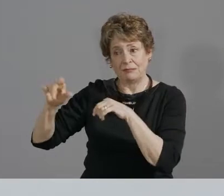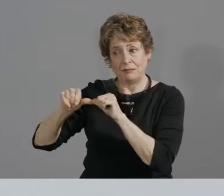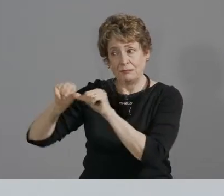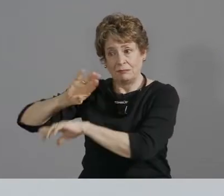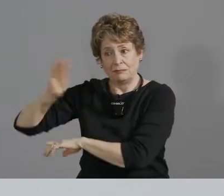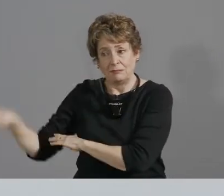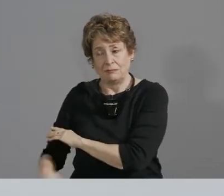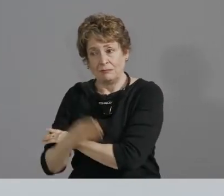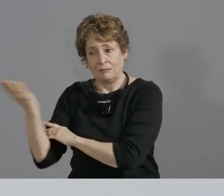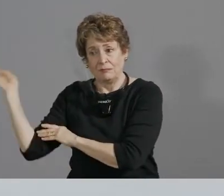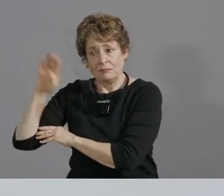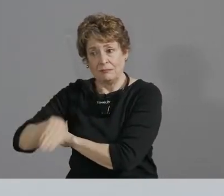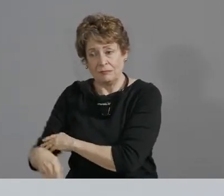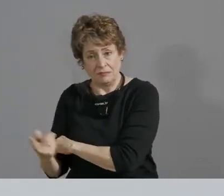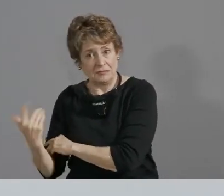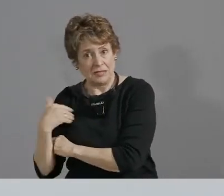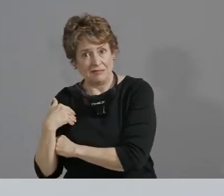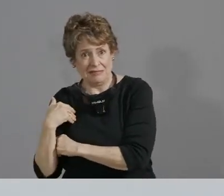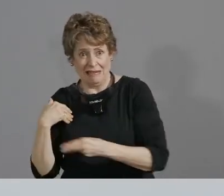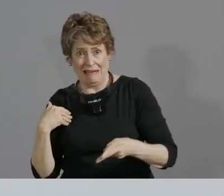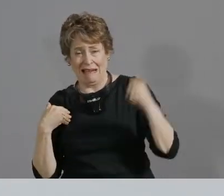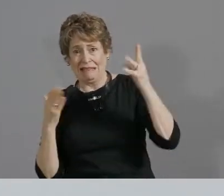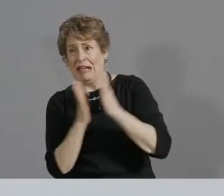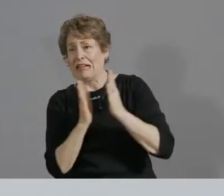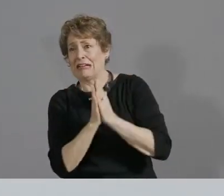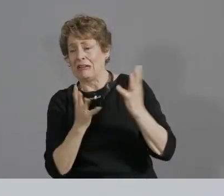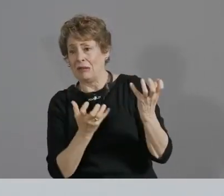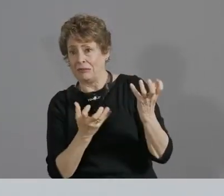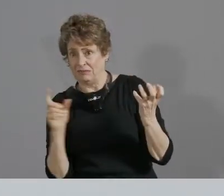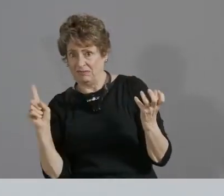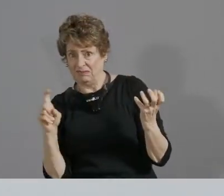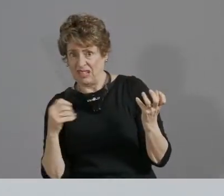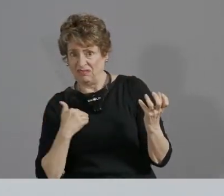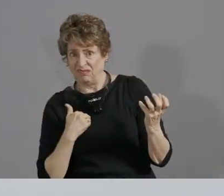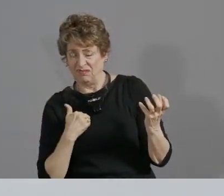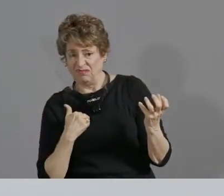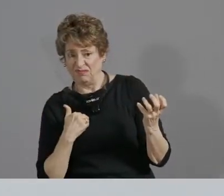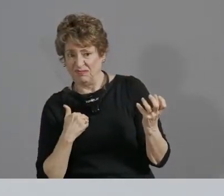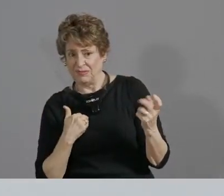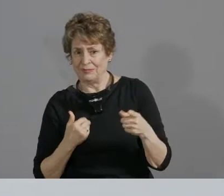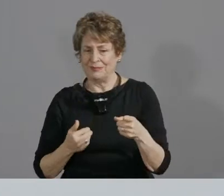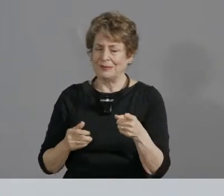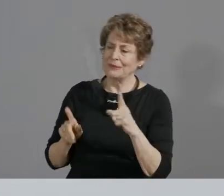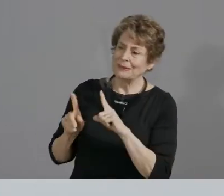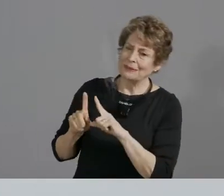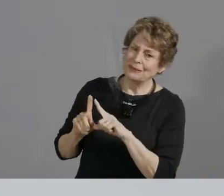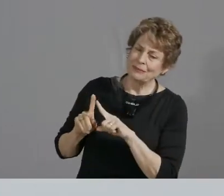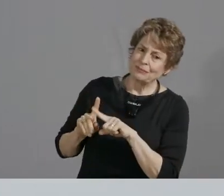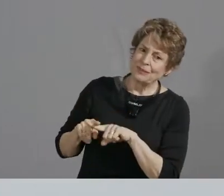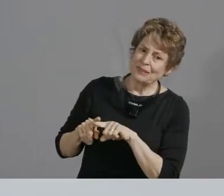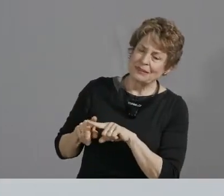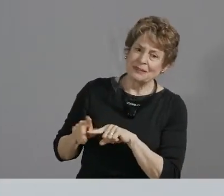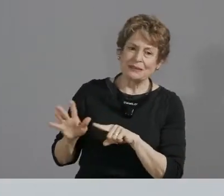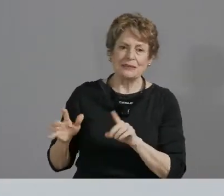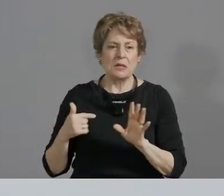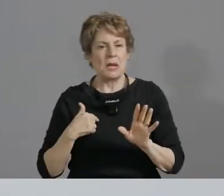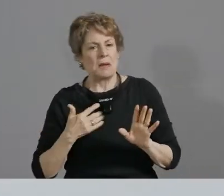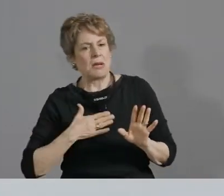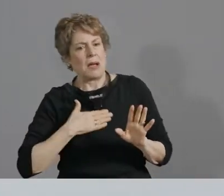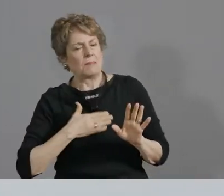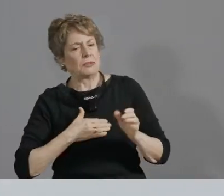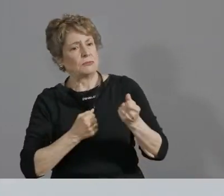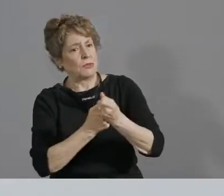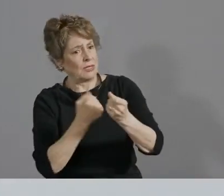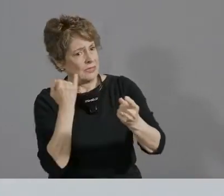those would be running? I think it will depend on what plan they give us. We're always happy to support 24/7, but sometimes for